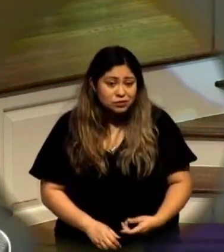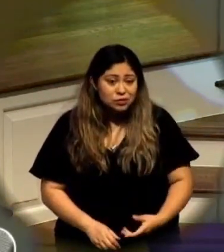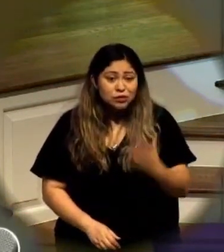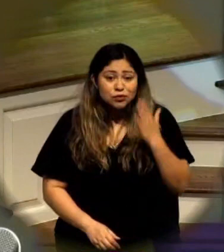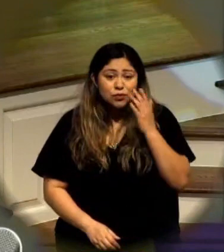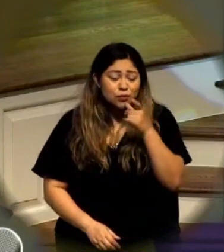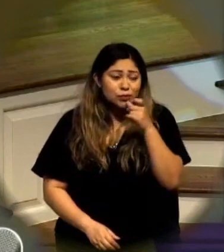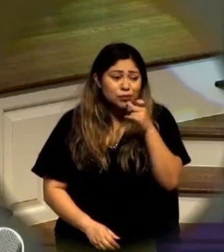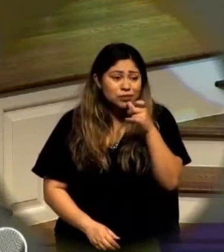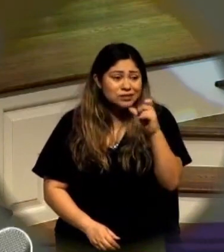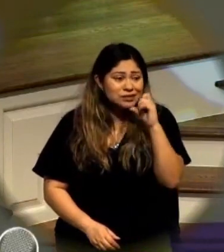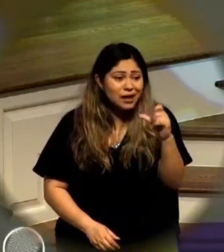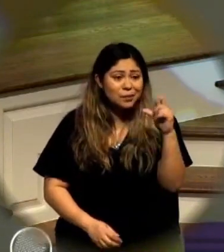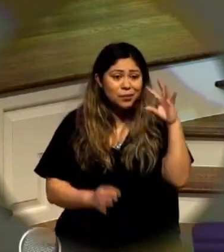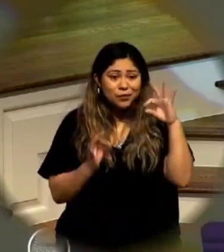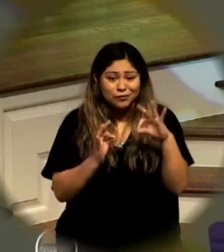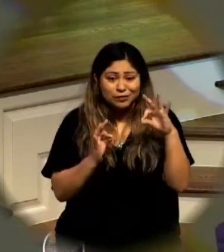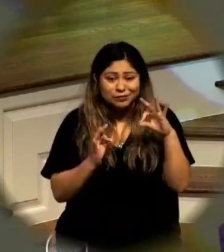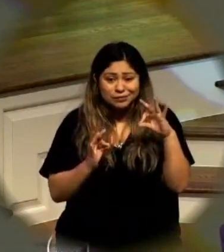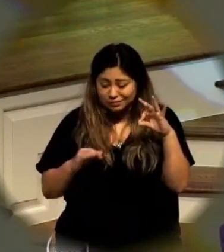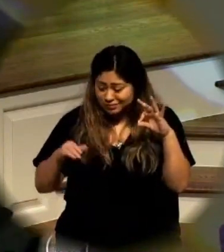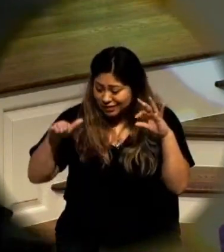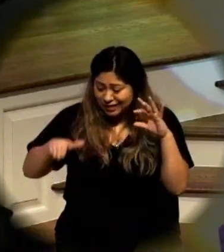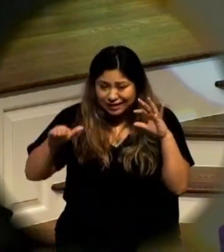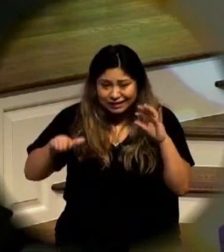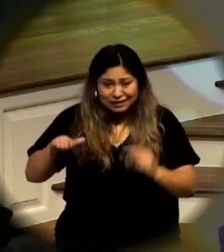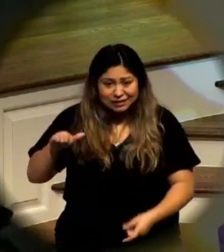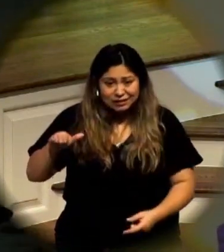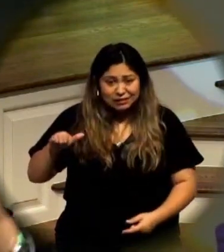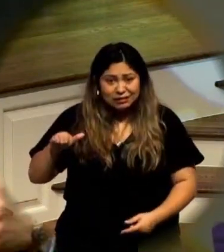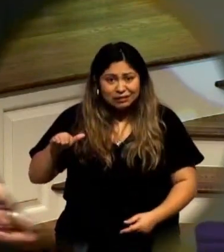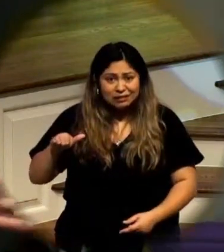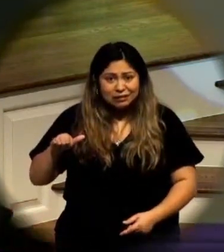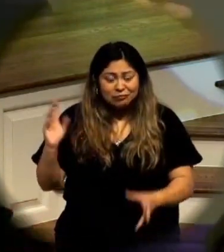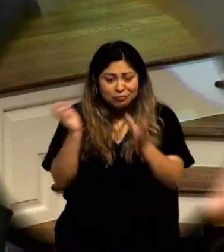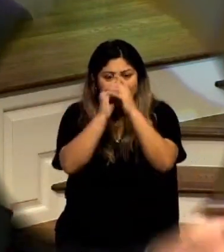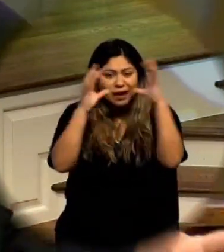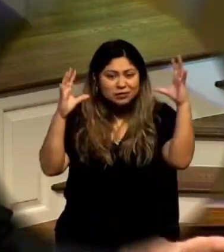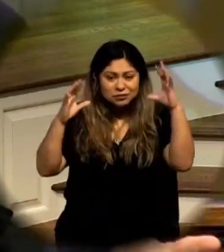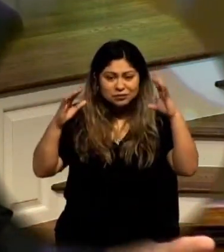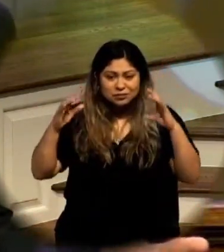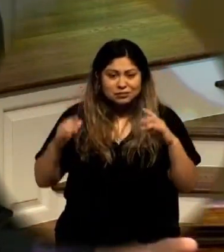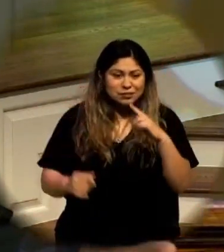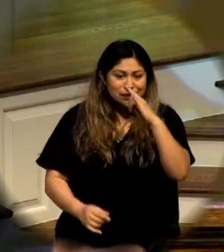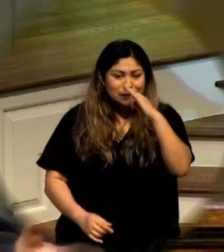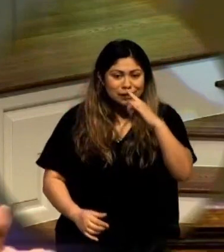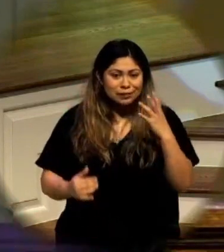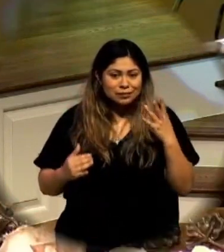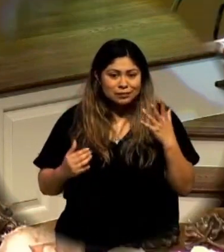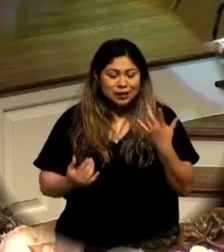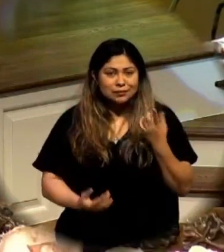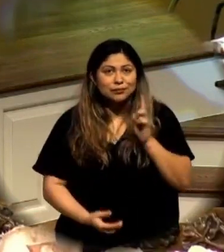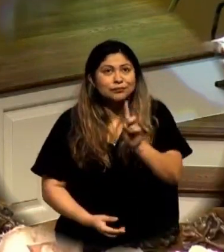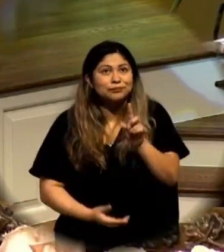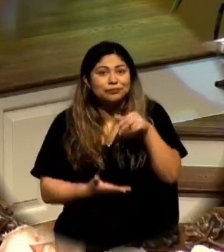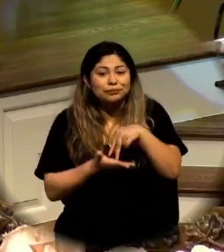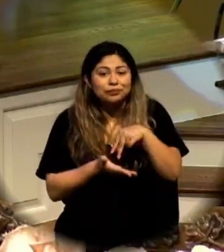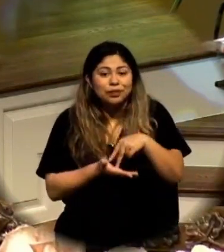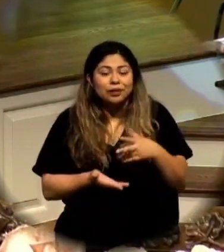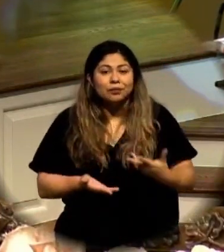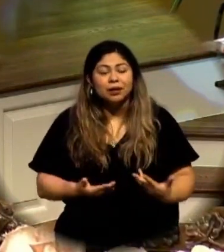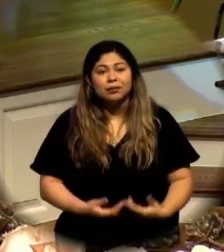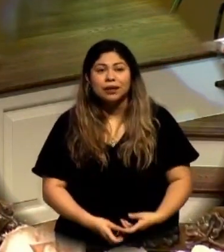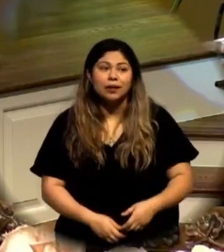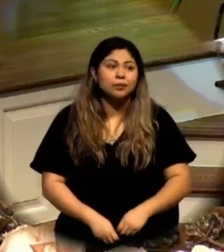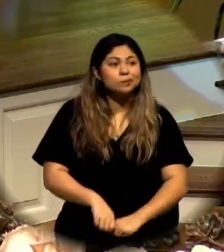perfect? Little kids. I mean, can you imagine this kid standing here? I imagine he's not different than the kids in our day and age. He was probably squirming.